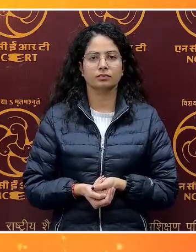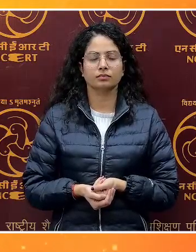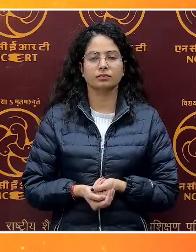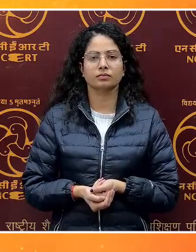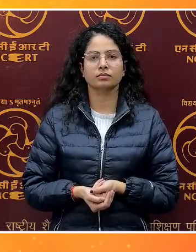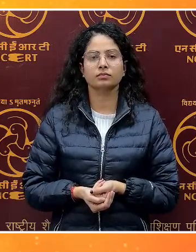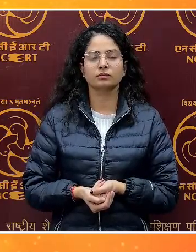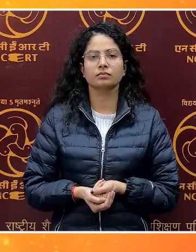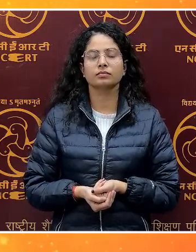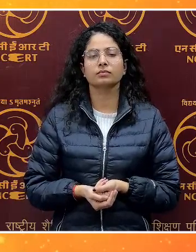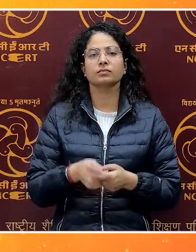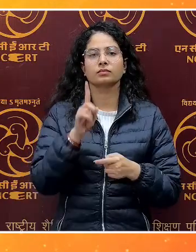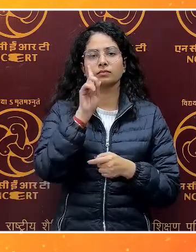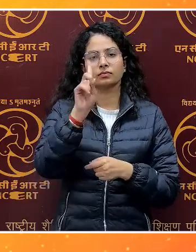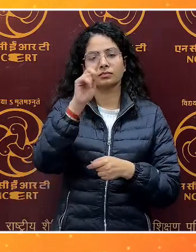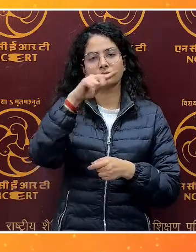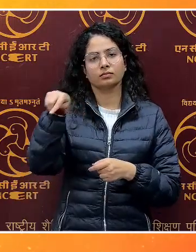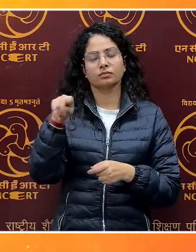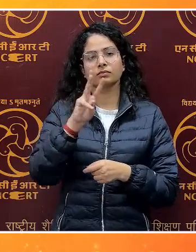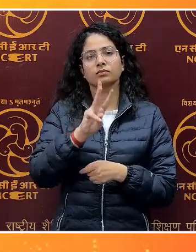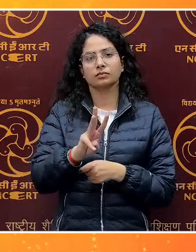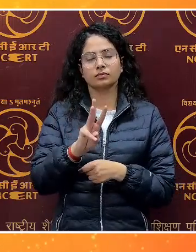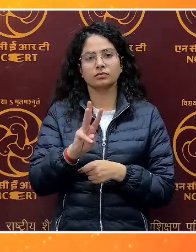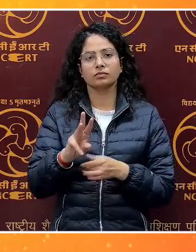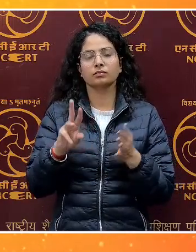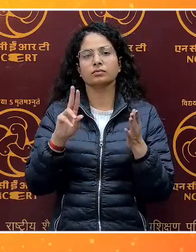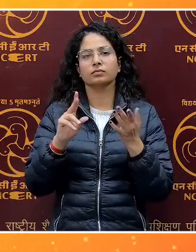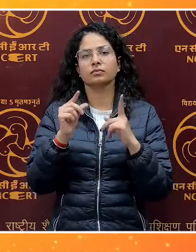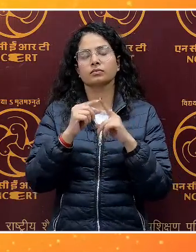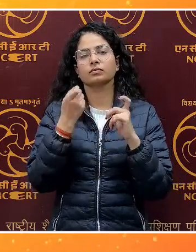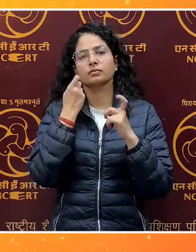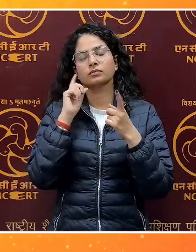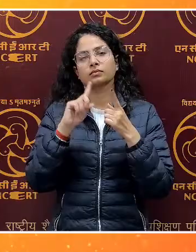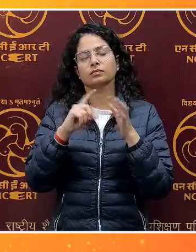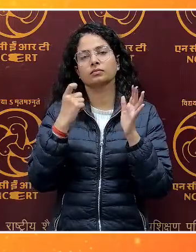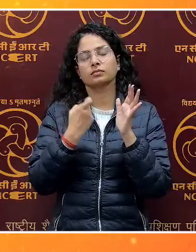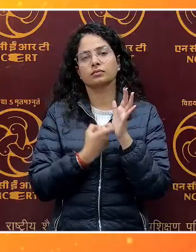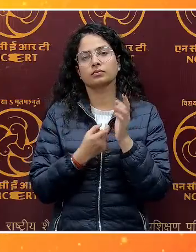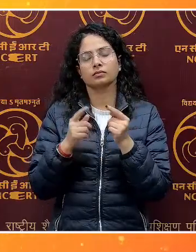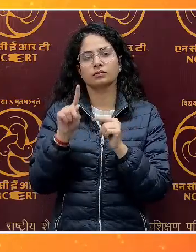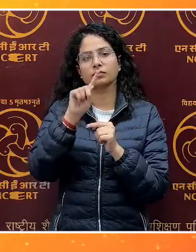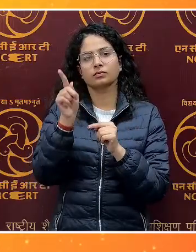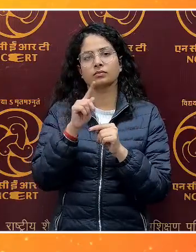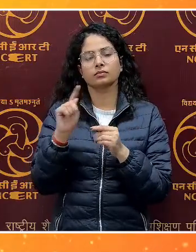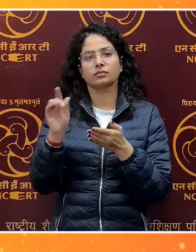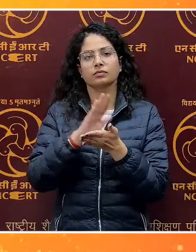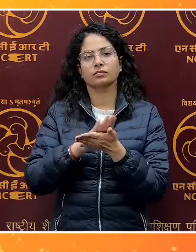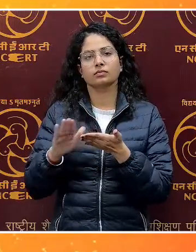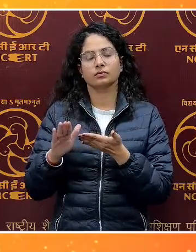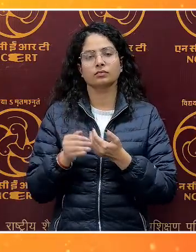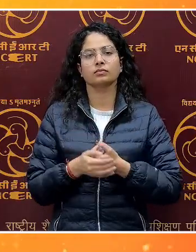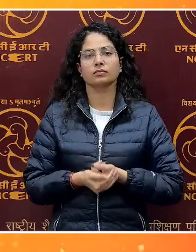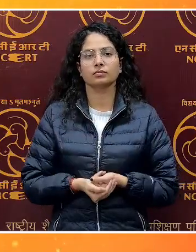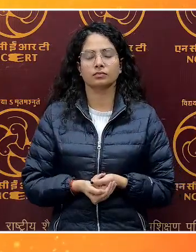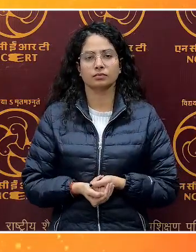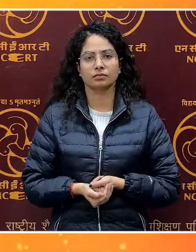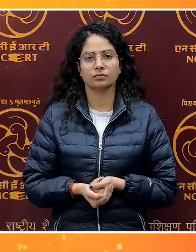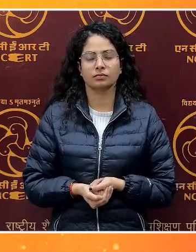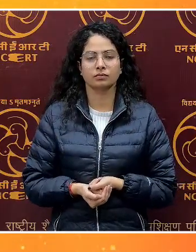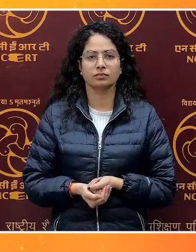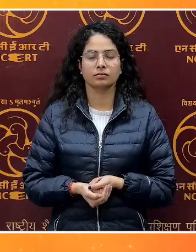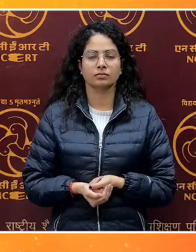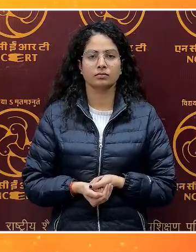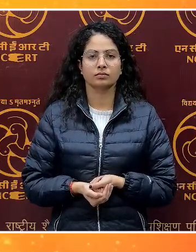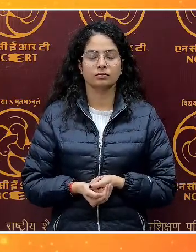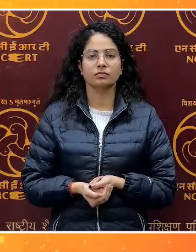cone? It is 1 upon 3 pi r square h. Right, children?